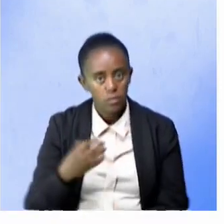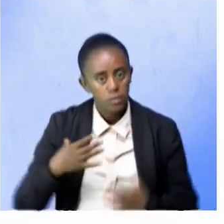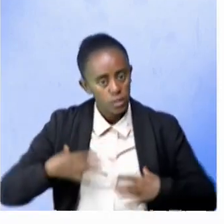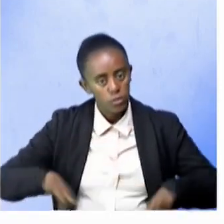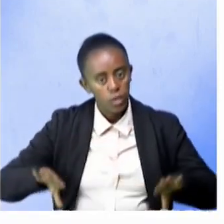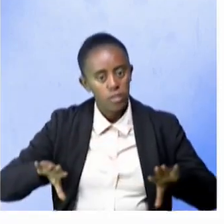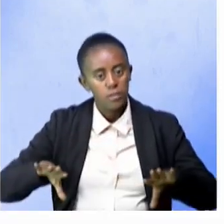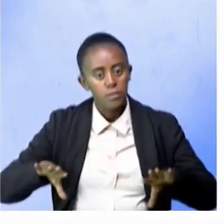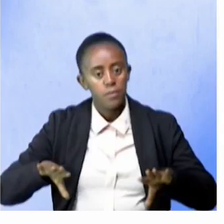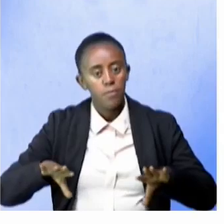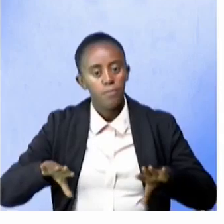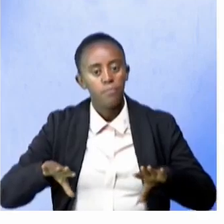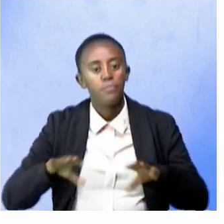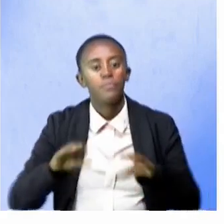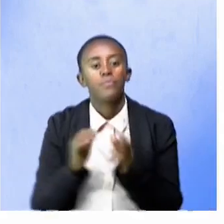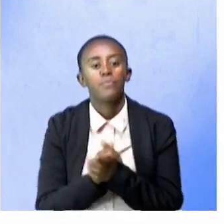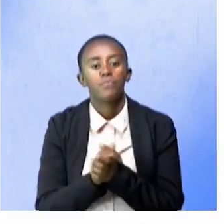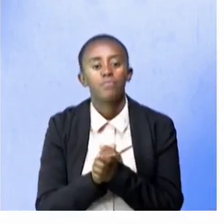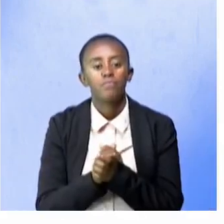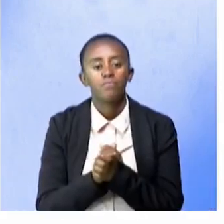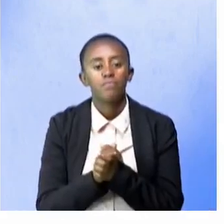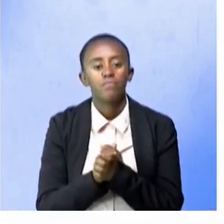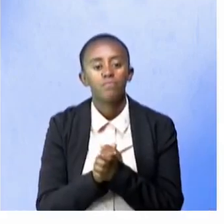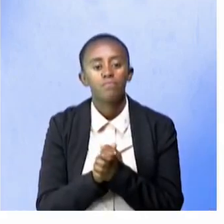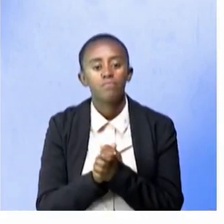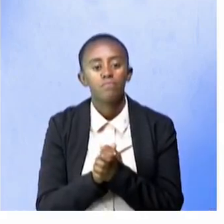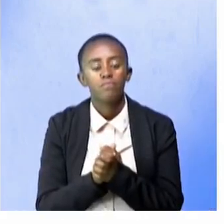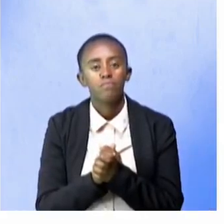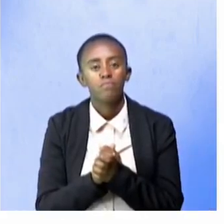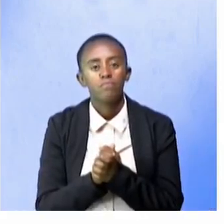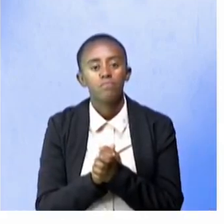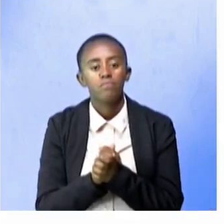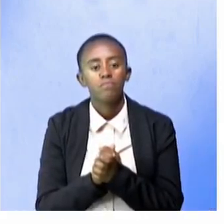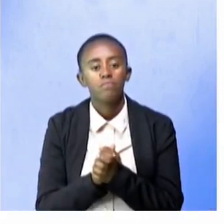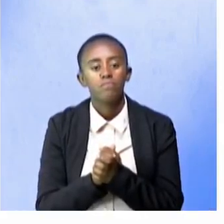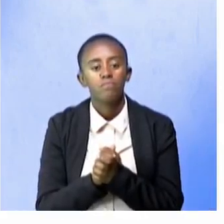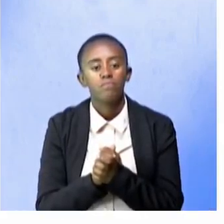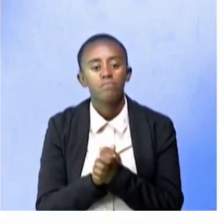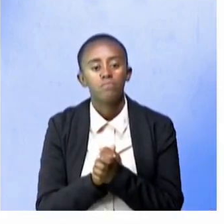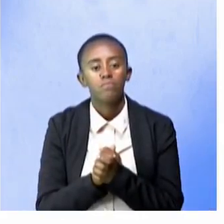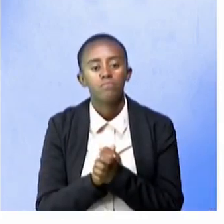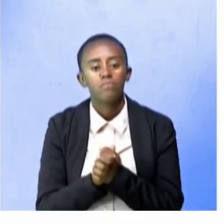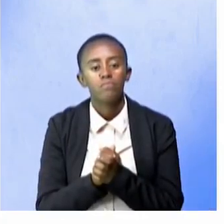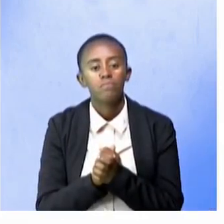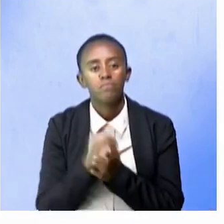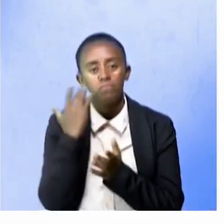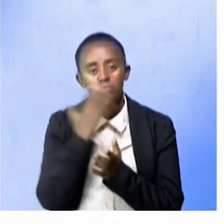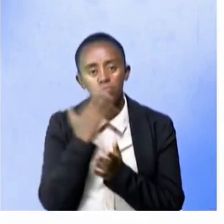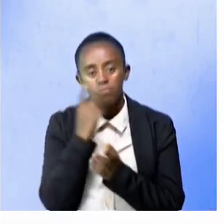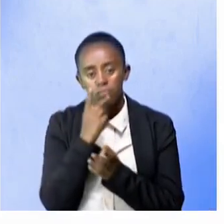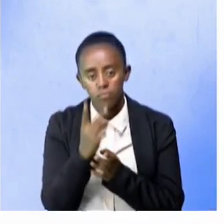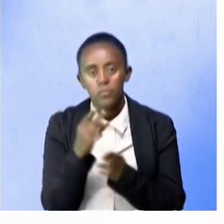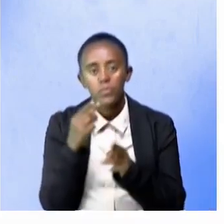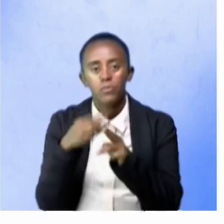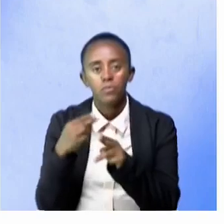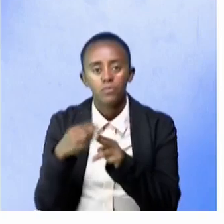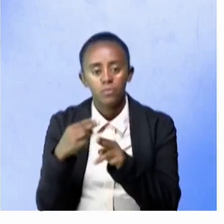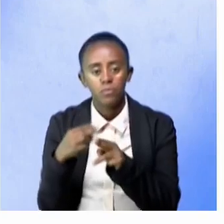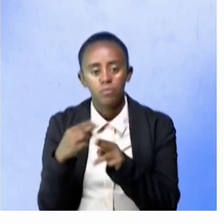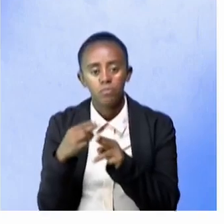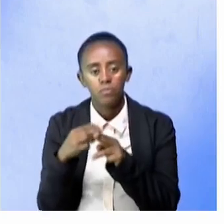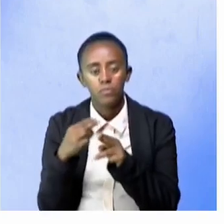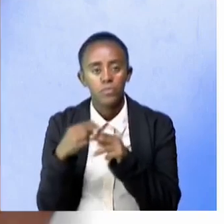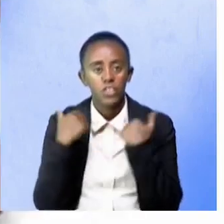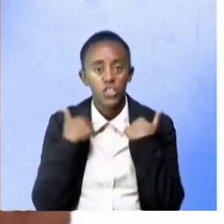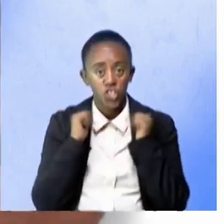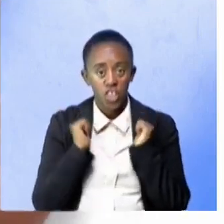Come on. Let's go. Let's go and see these are colors. And then noun is common in every